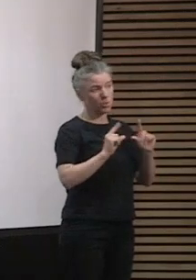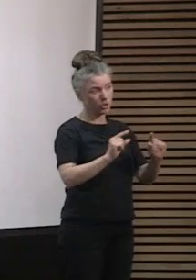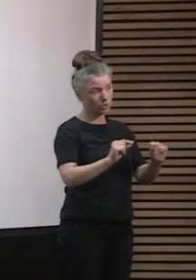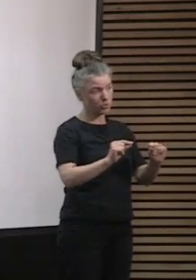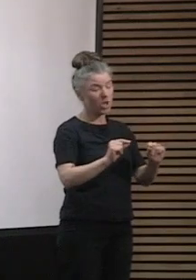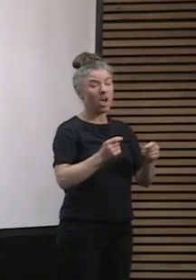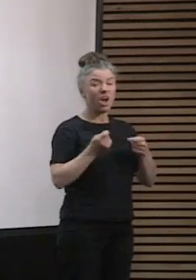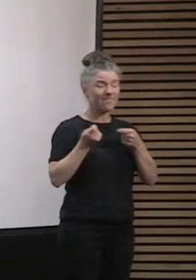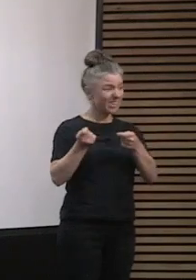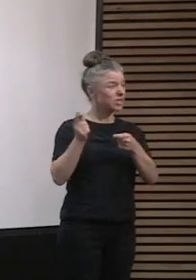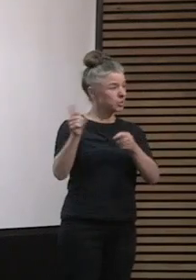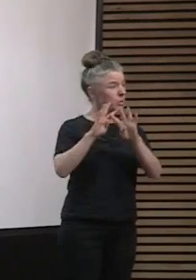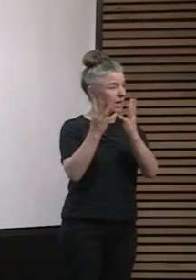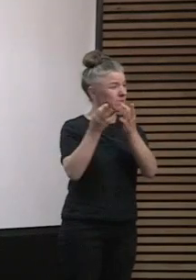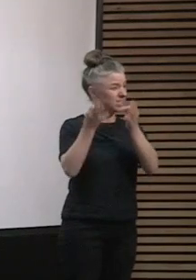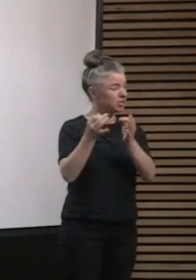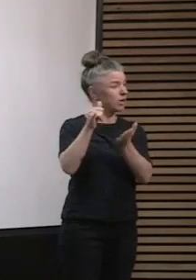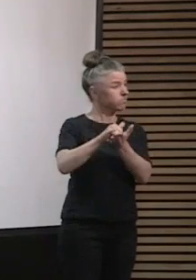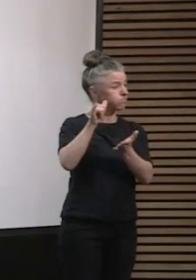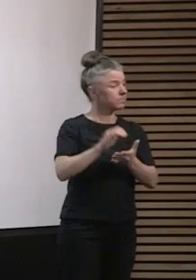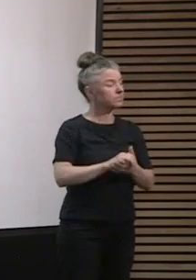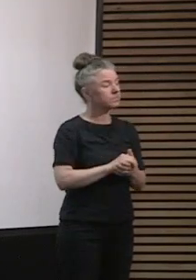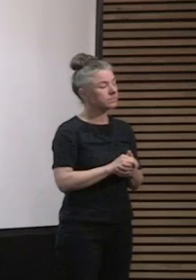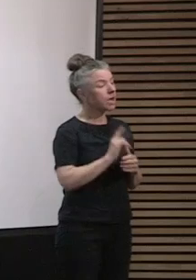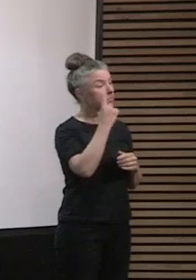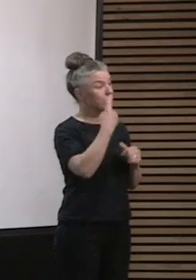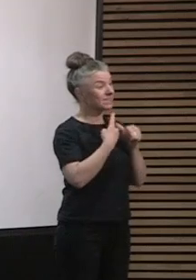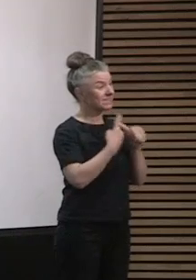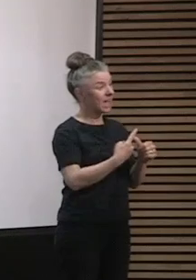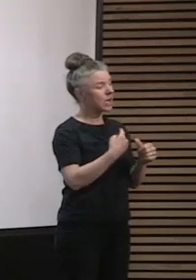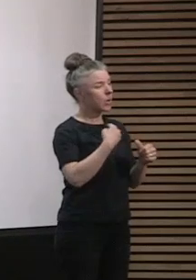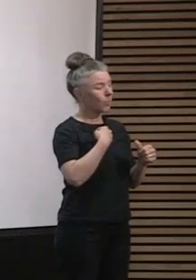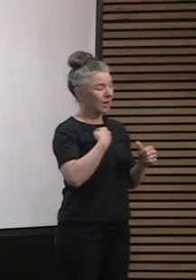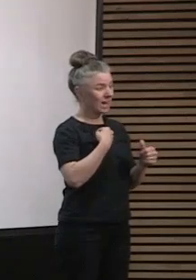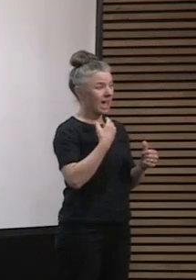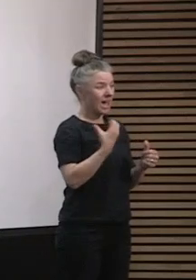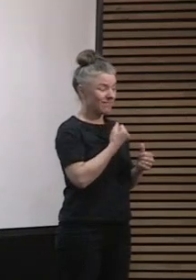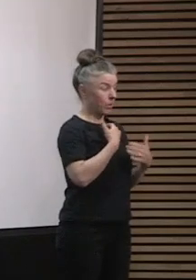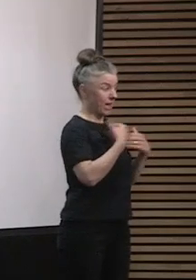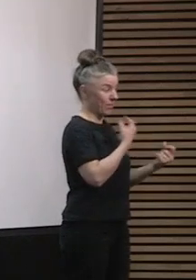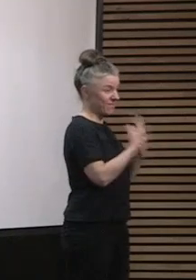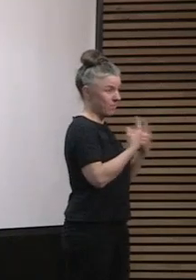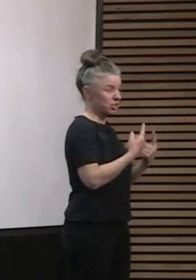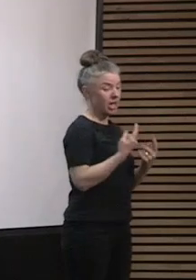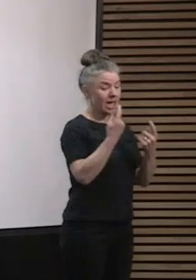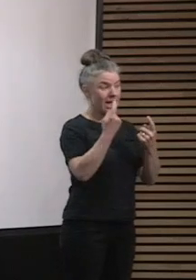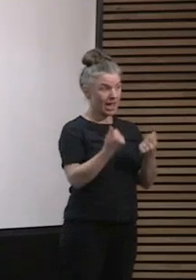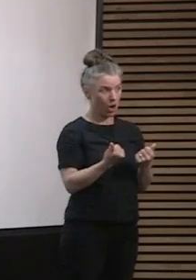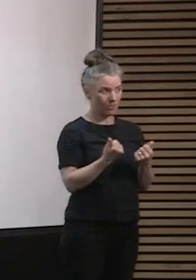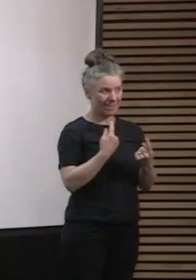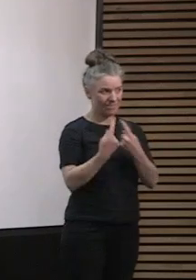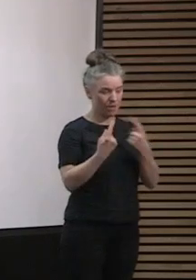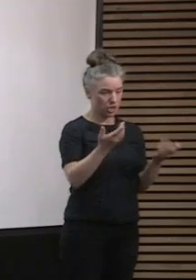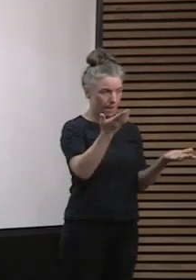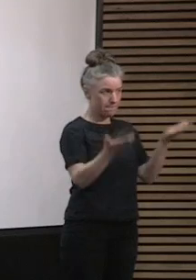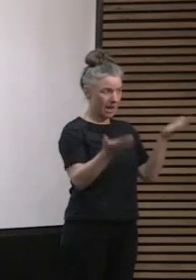informed the Cabinet decision. Then it's our job as a Cabinet to balance that against the economic impact on the Auckland region and the rest of New Zealand as well.